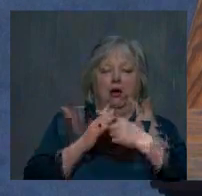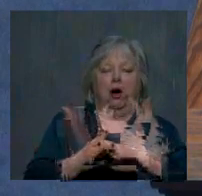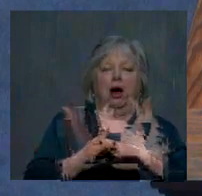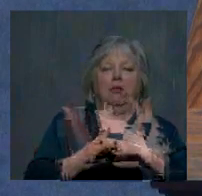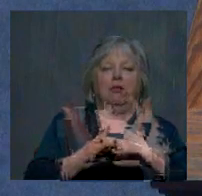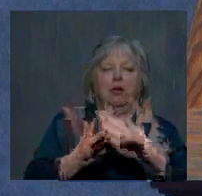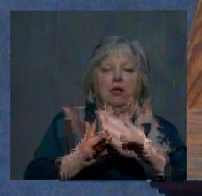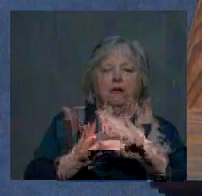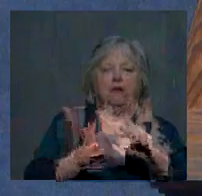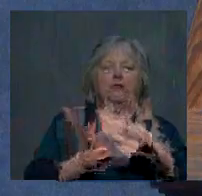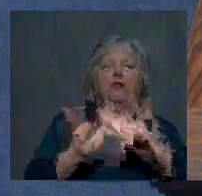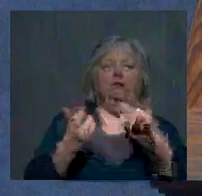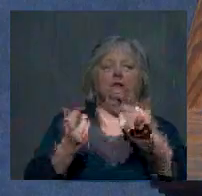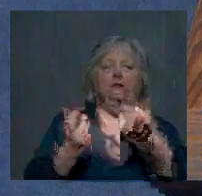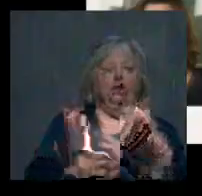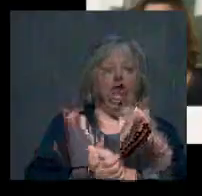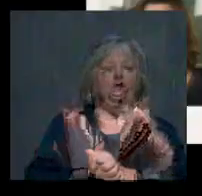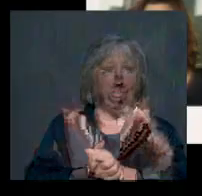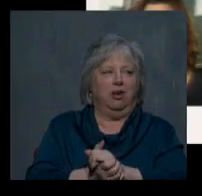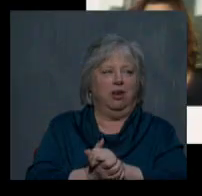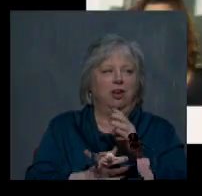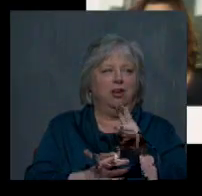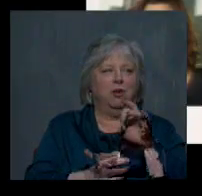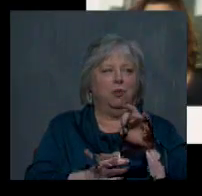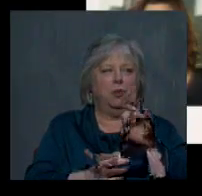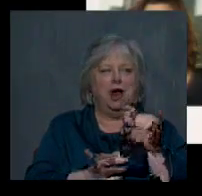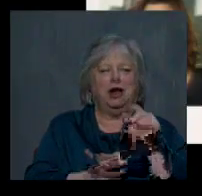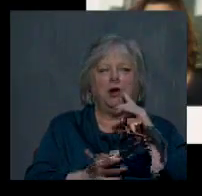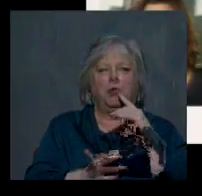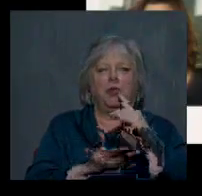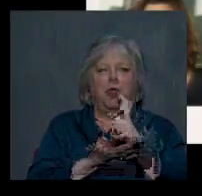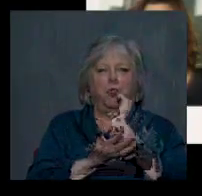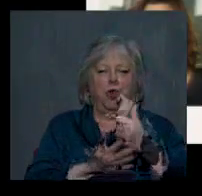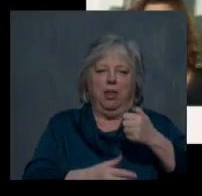so luckily is there.